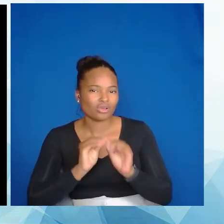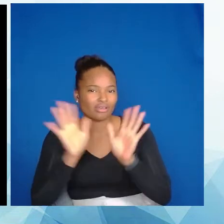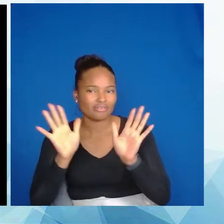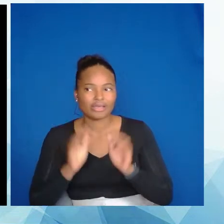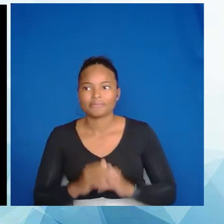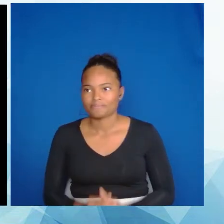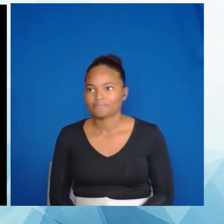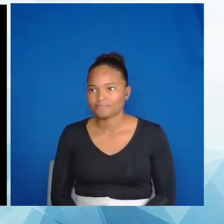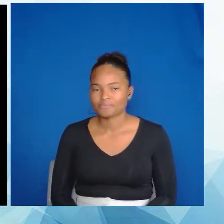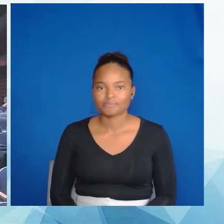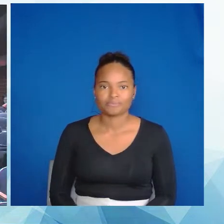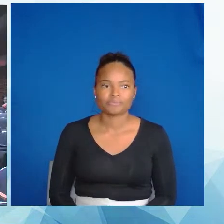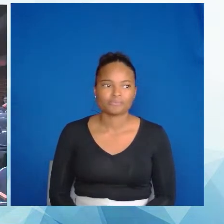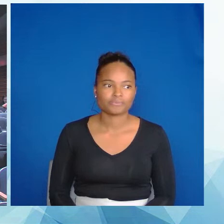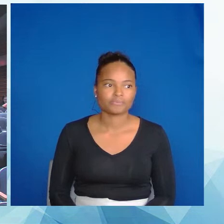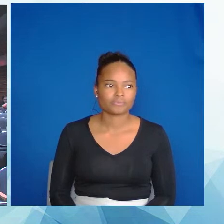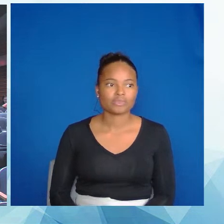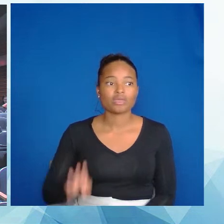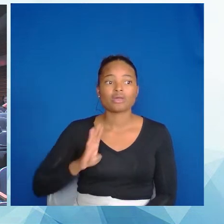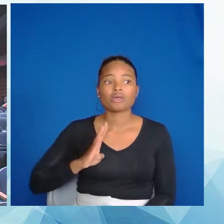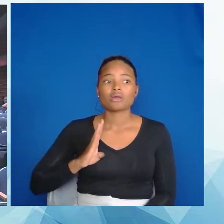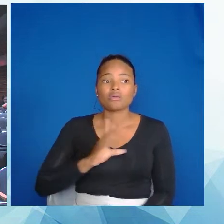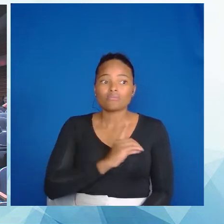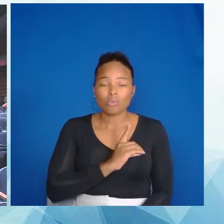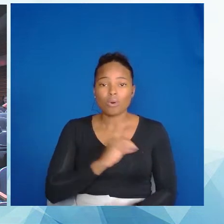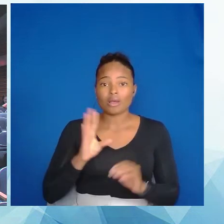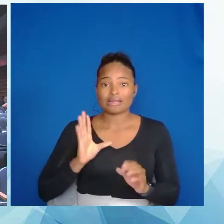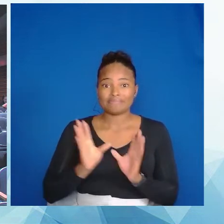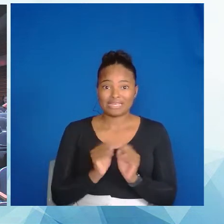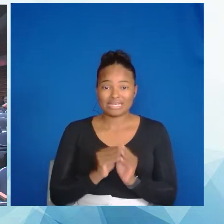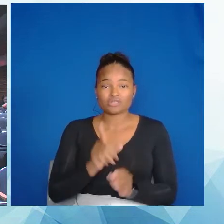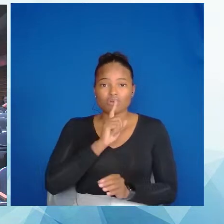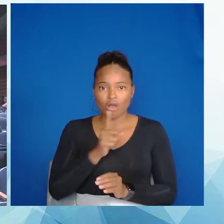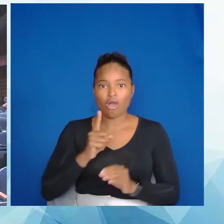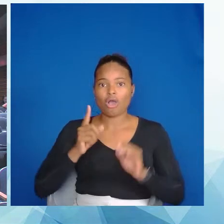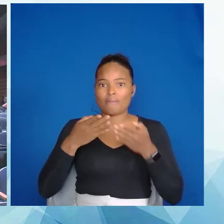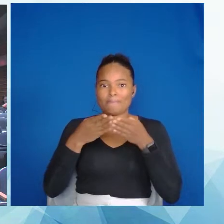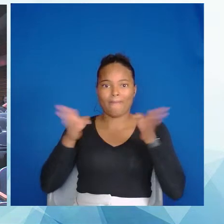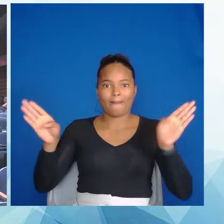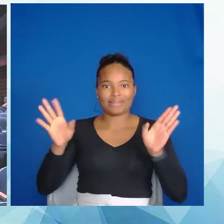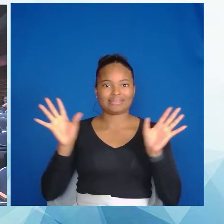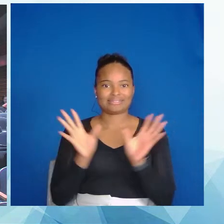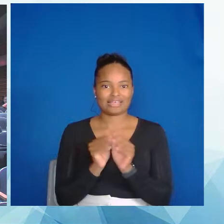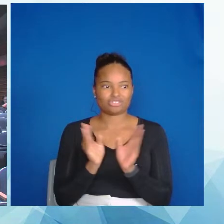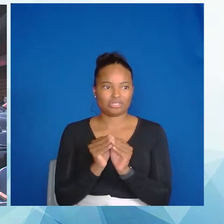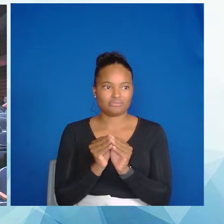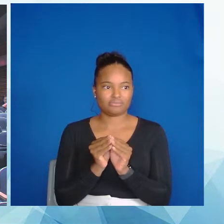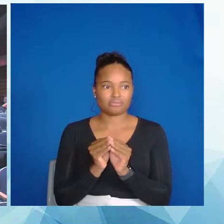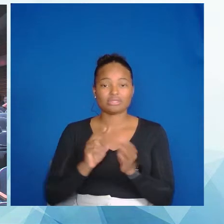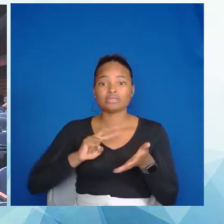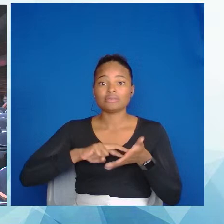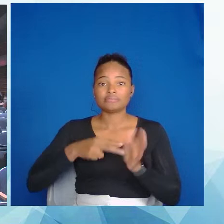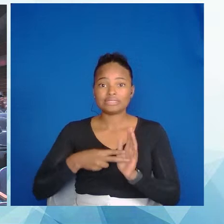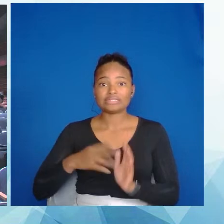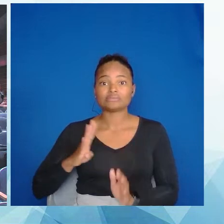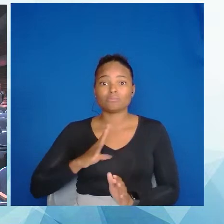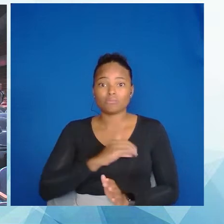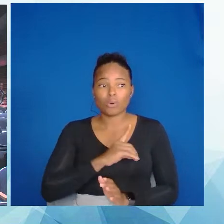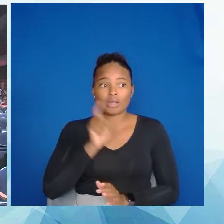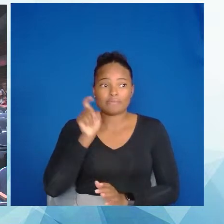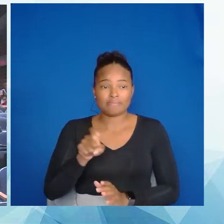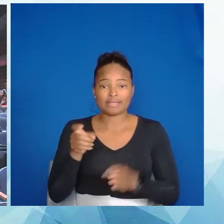Okay, board meetings are held as public sessions. That is, the board must allow